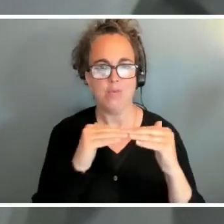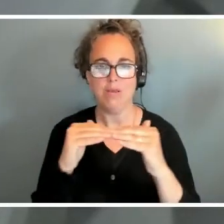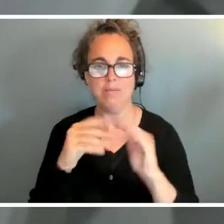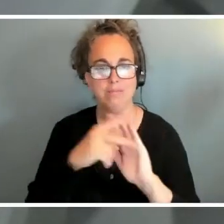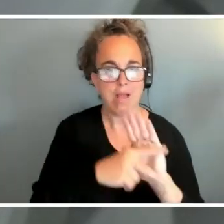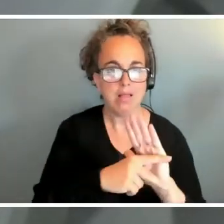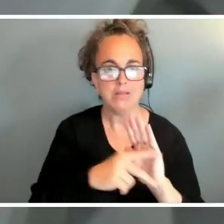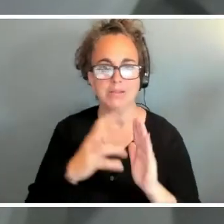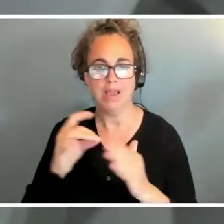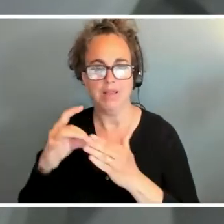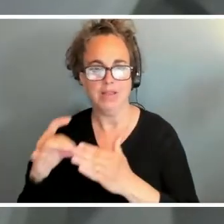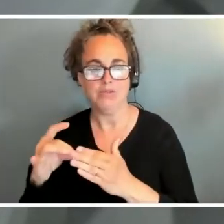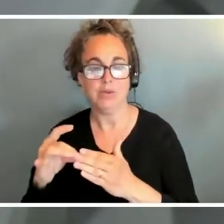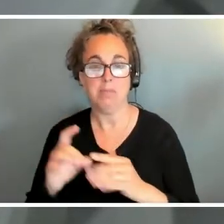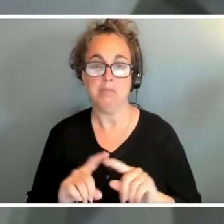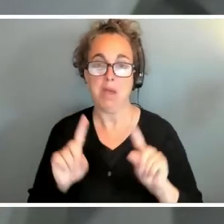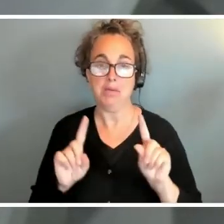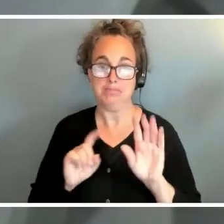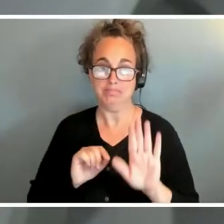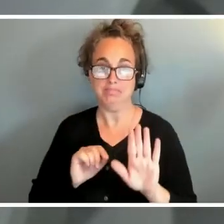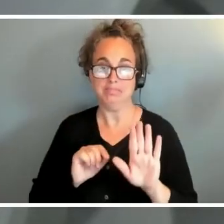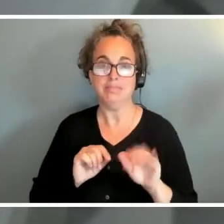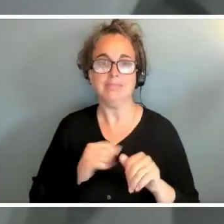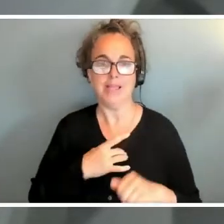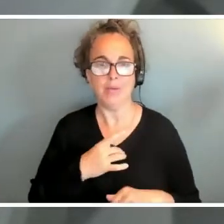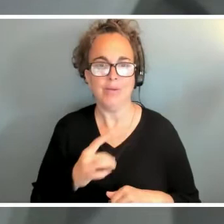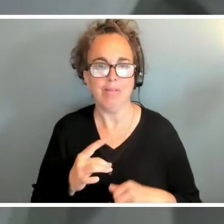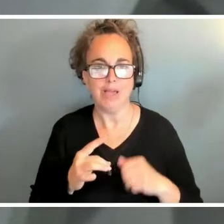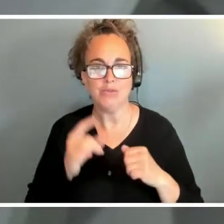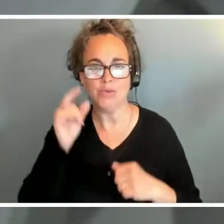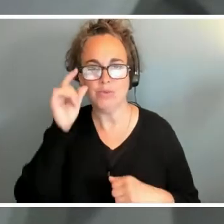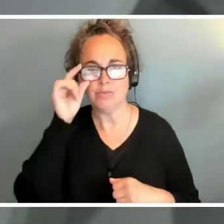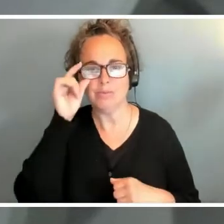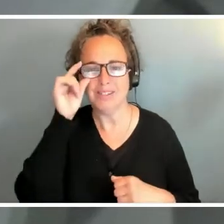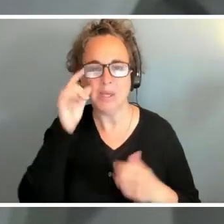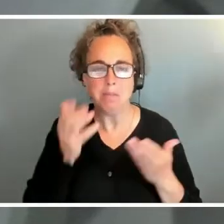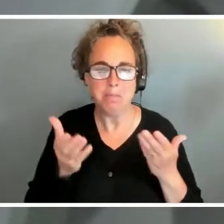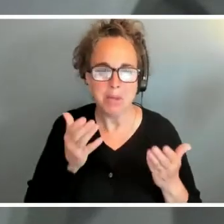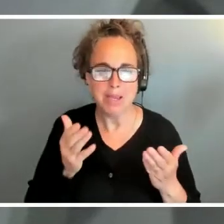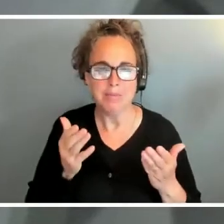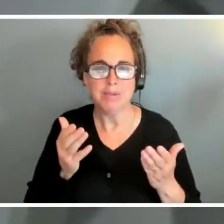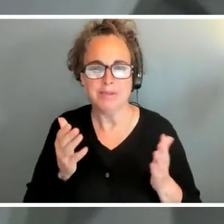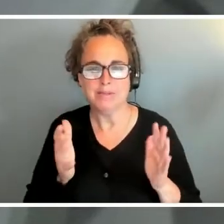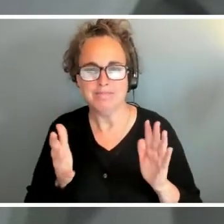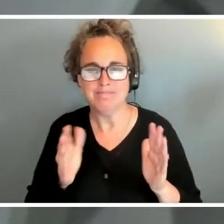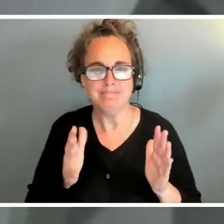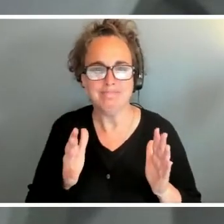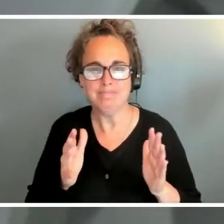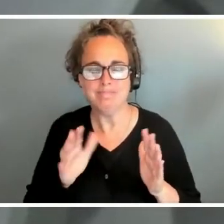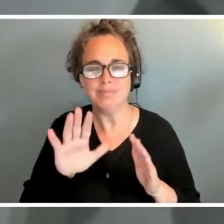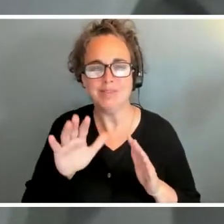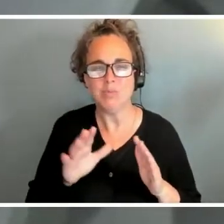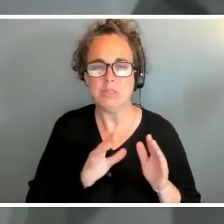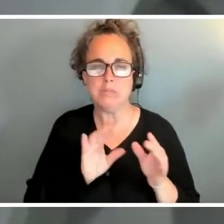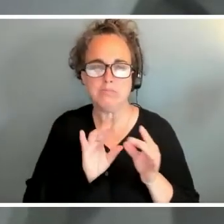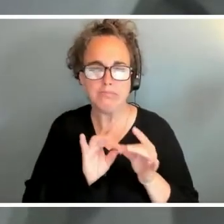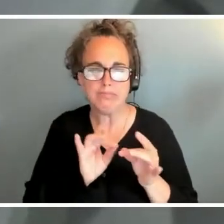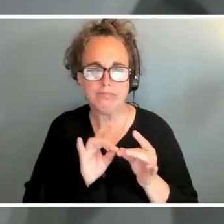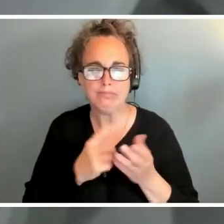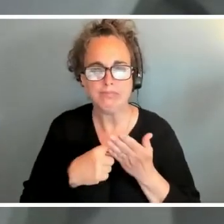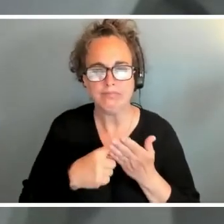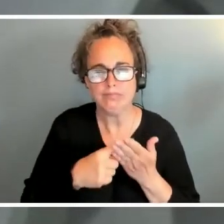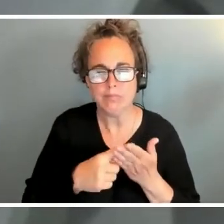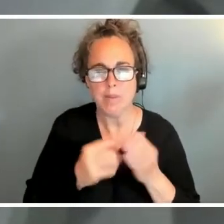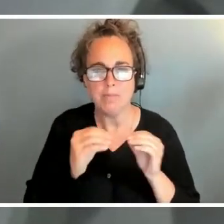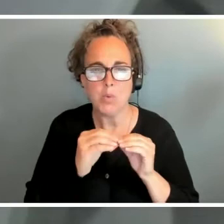leadership. But I think what I'd like to do is to maybe provide to you, with you and talk with you about